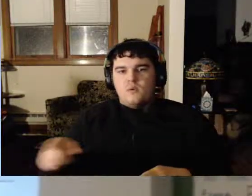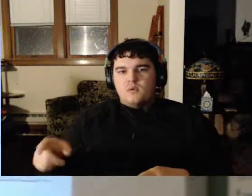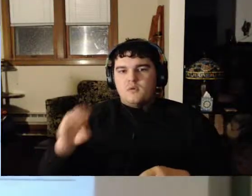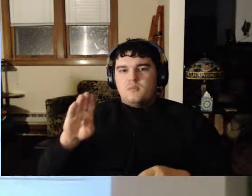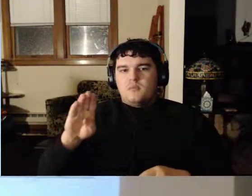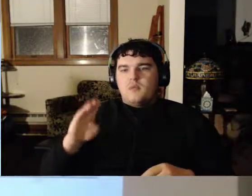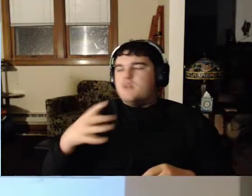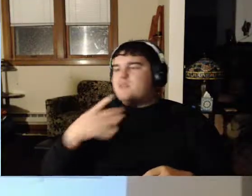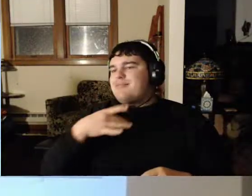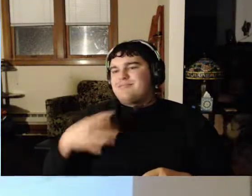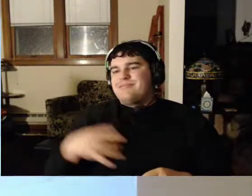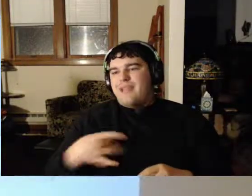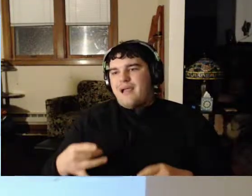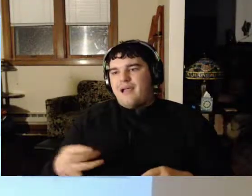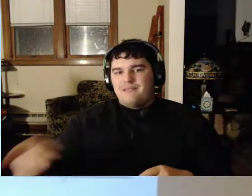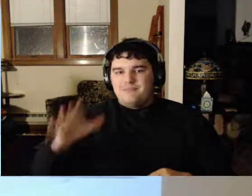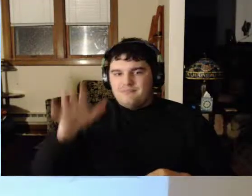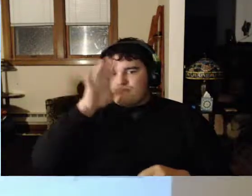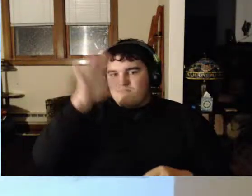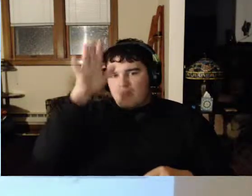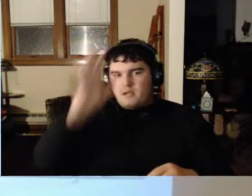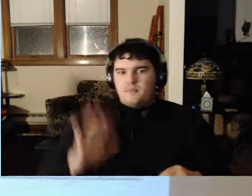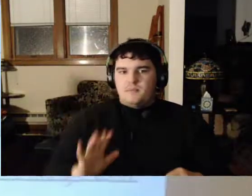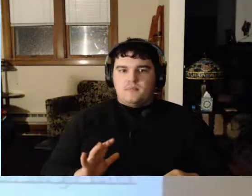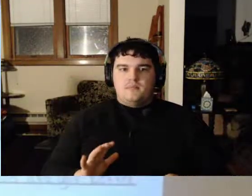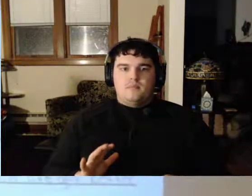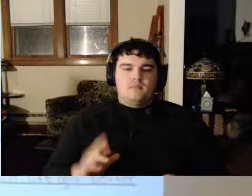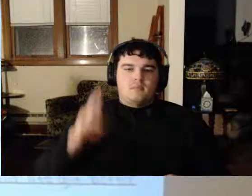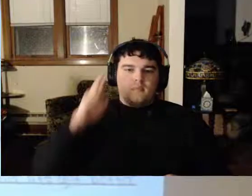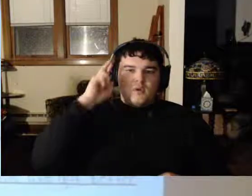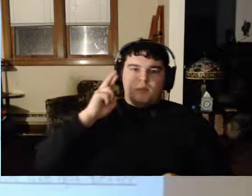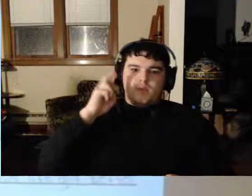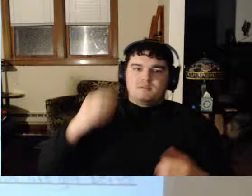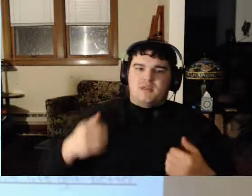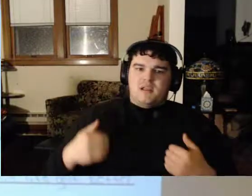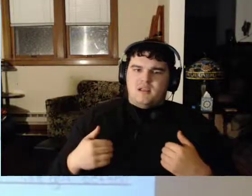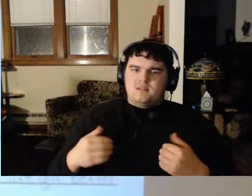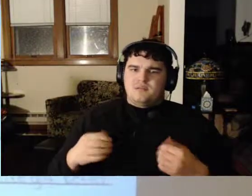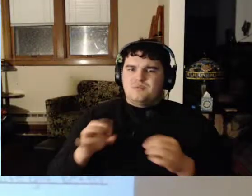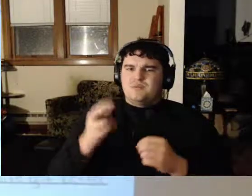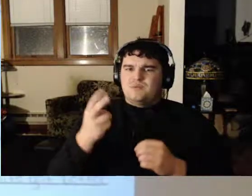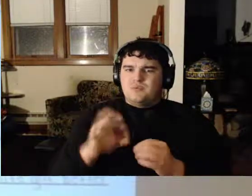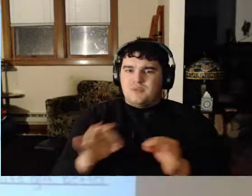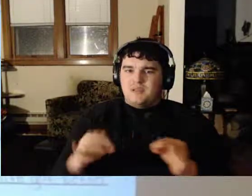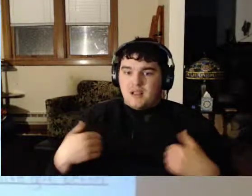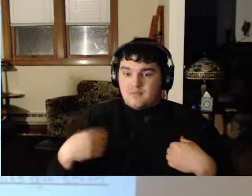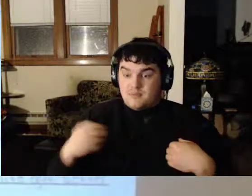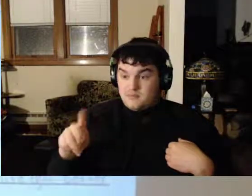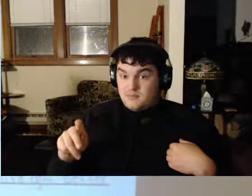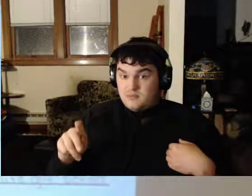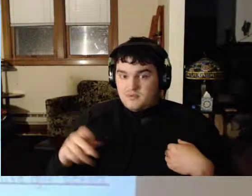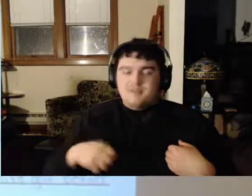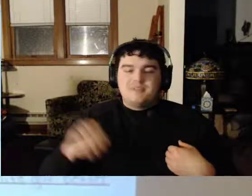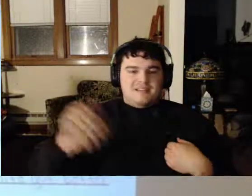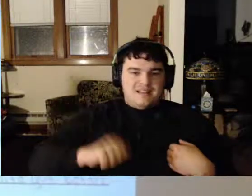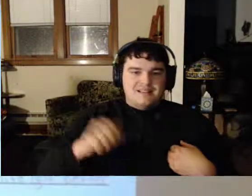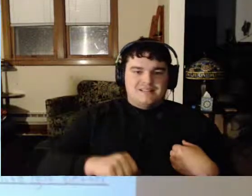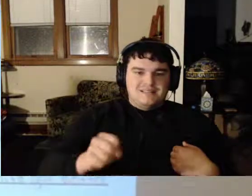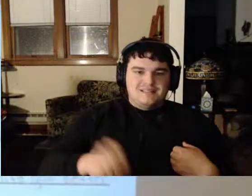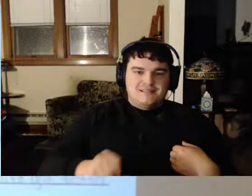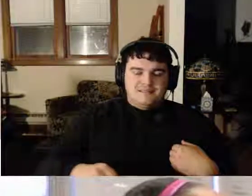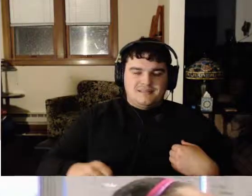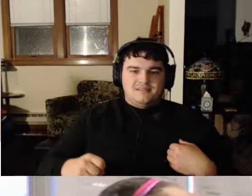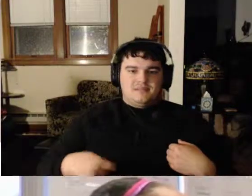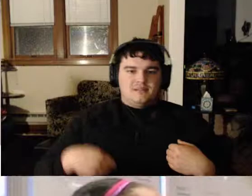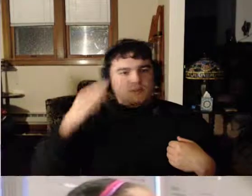you. His purpose, he's got 2 sentences for his purpose. Is that okay? Yeah. Yes. What is it that you want us to know